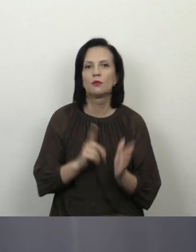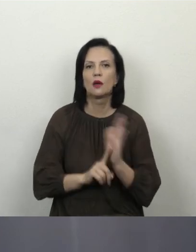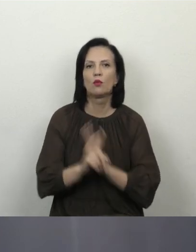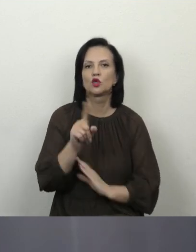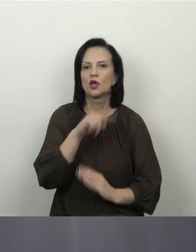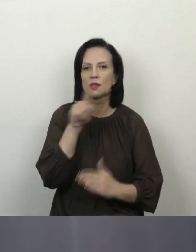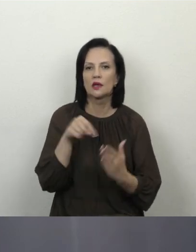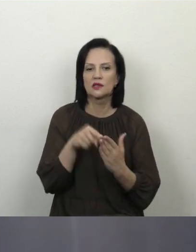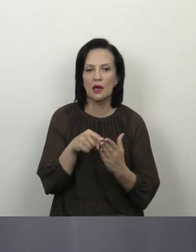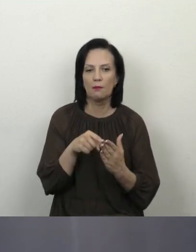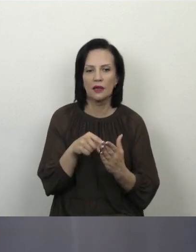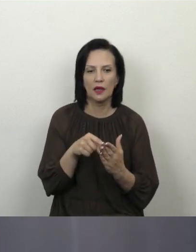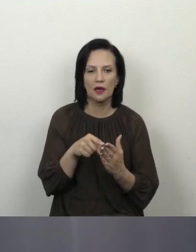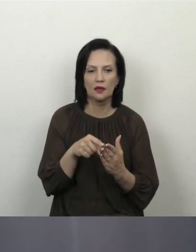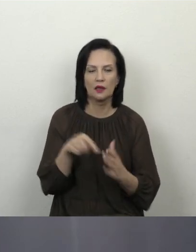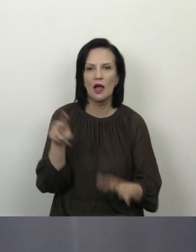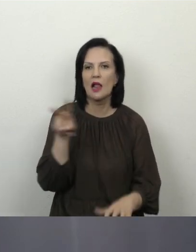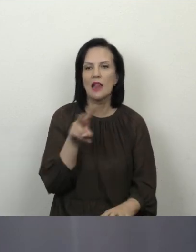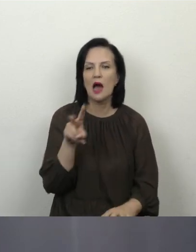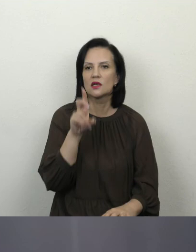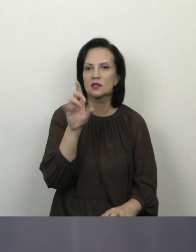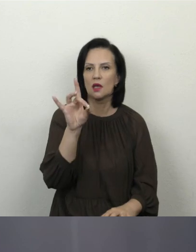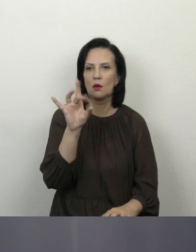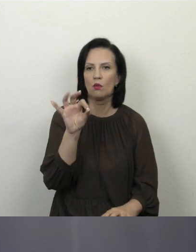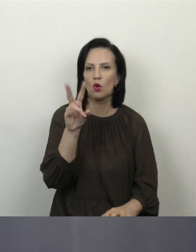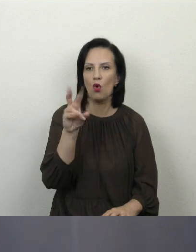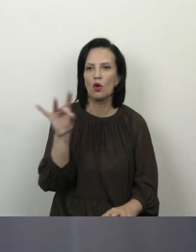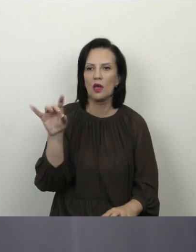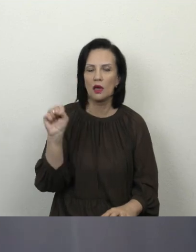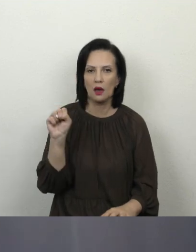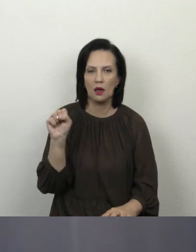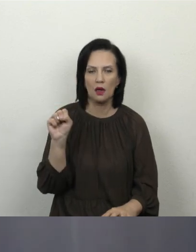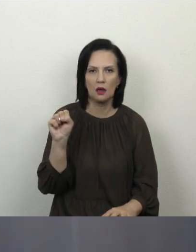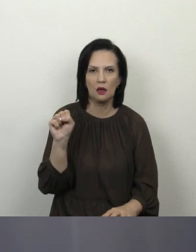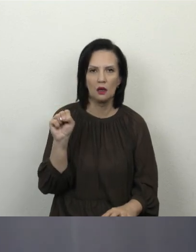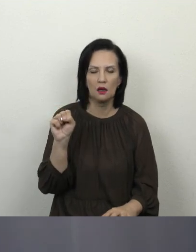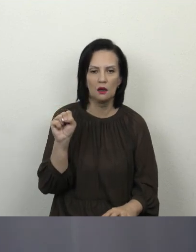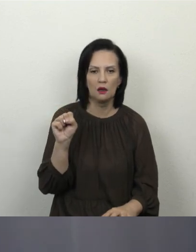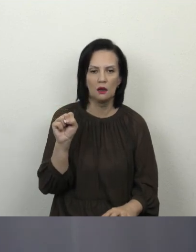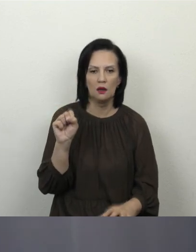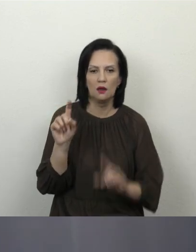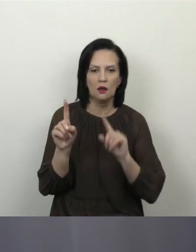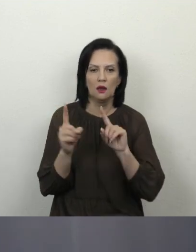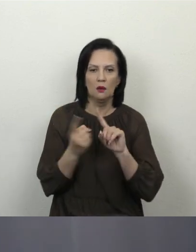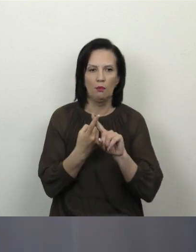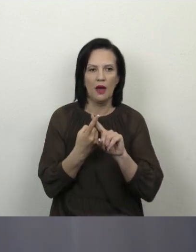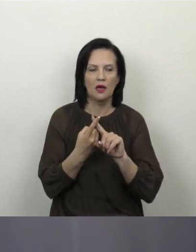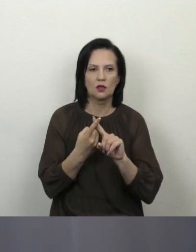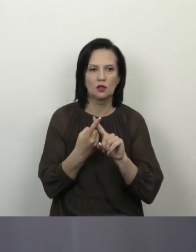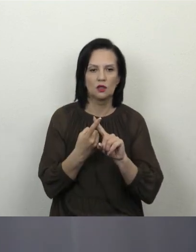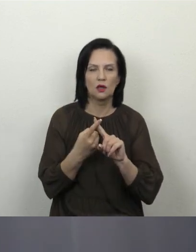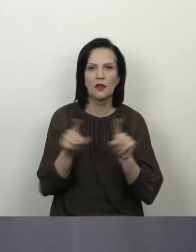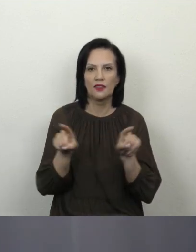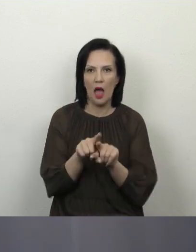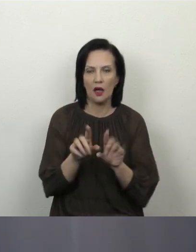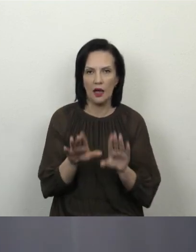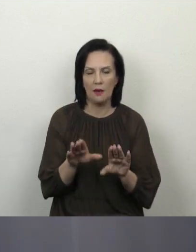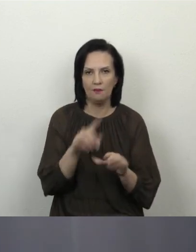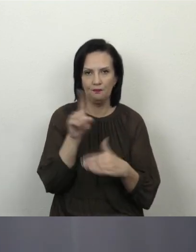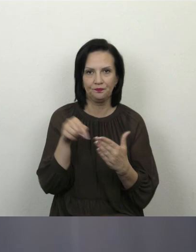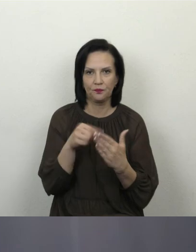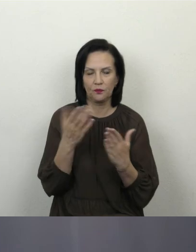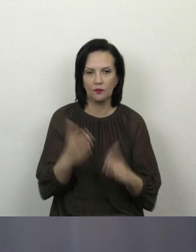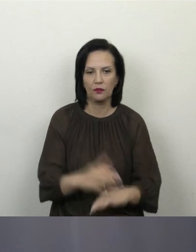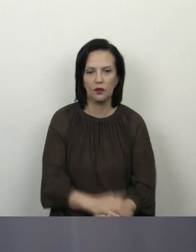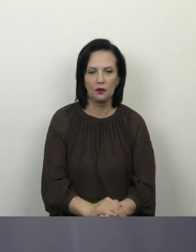let's move over to the discussions and QA. There were questions to Mr. Broker. The first one